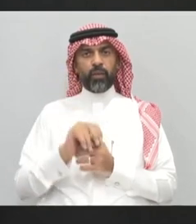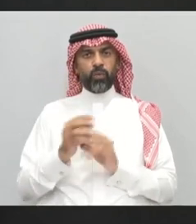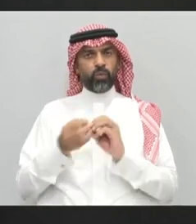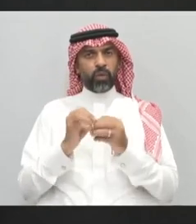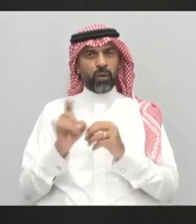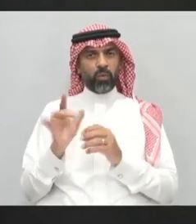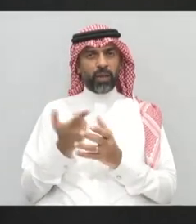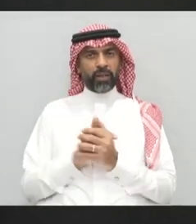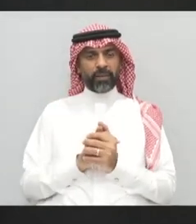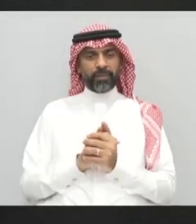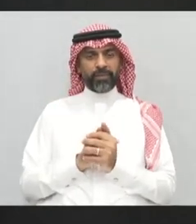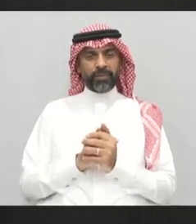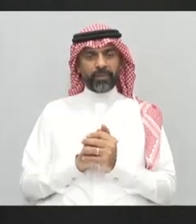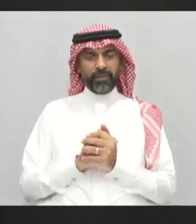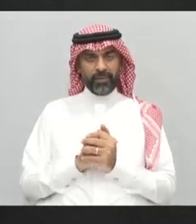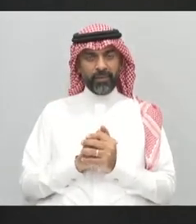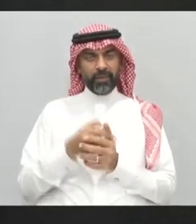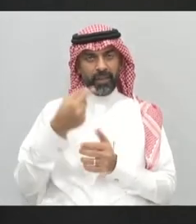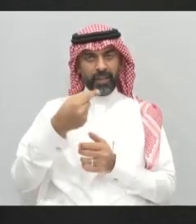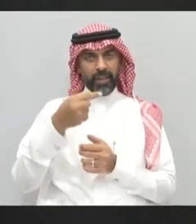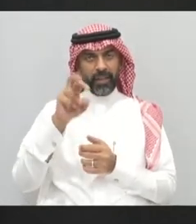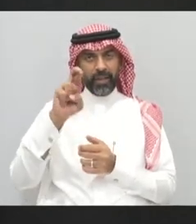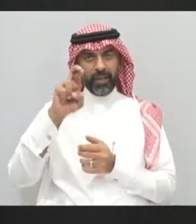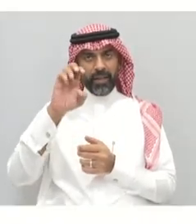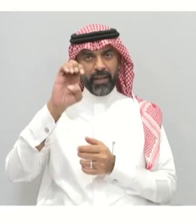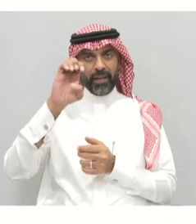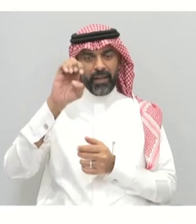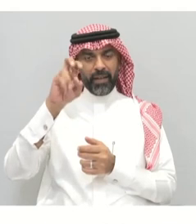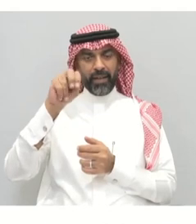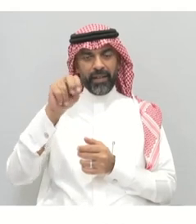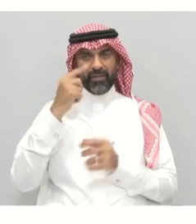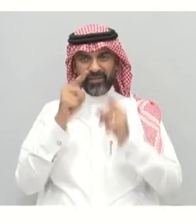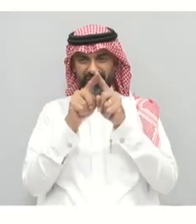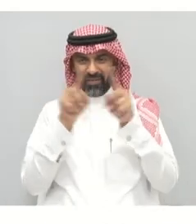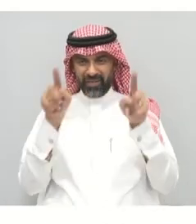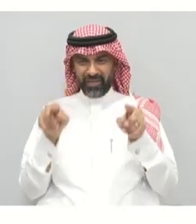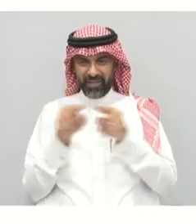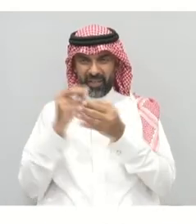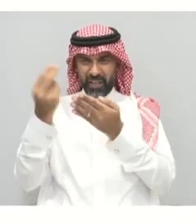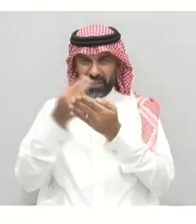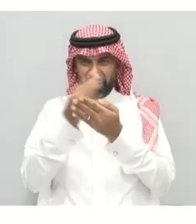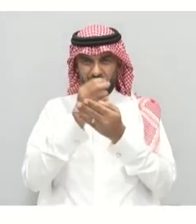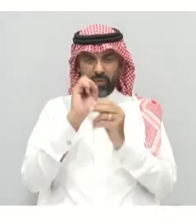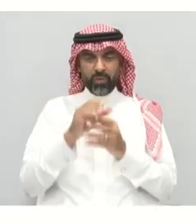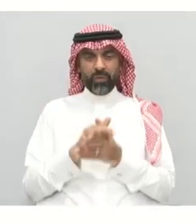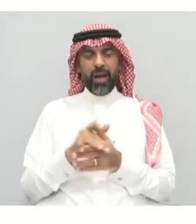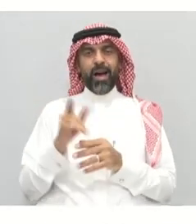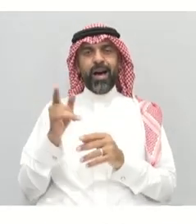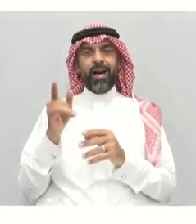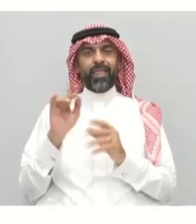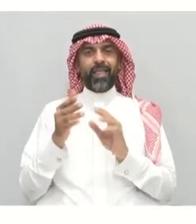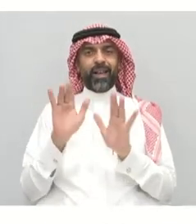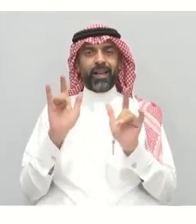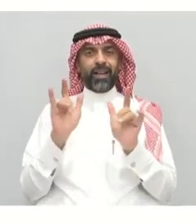Which color you're gonna to color it? This box here? Yes, like this, green,